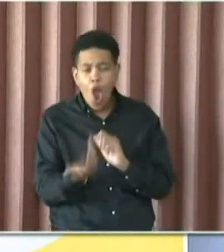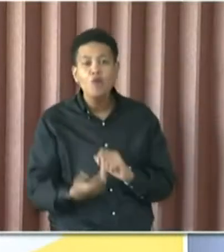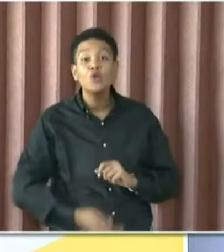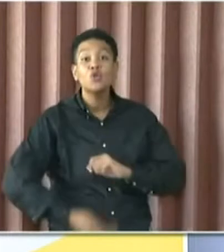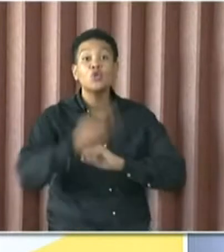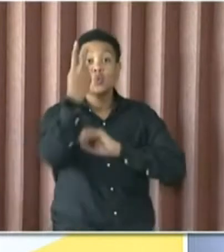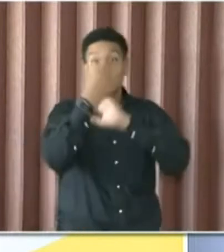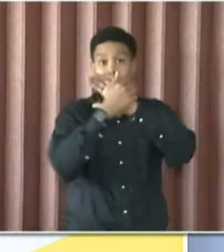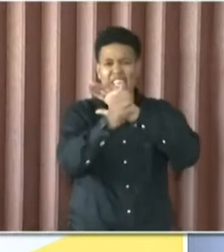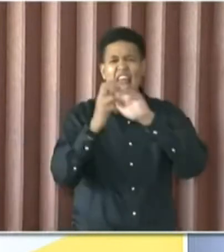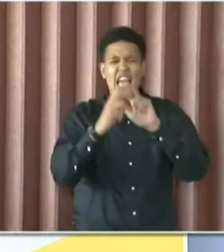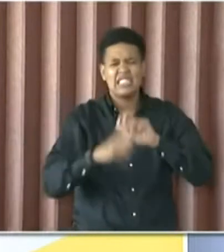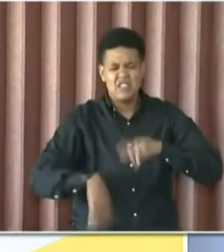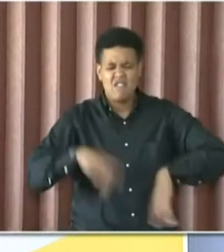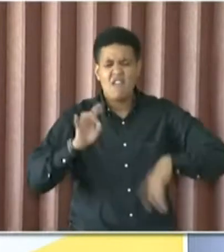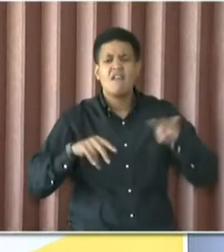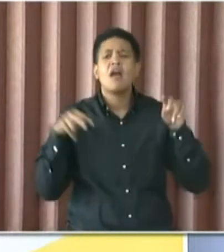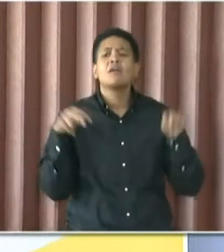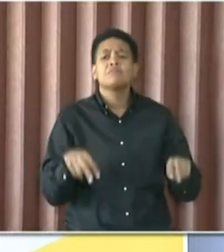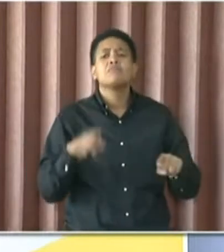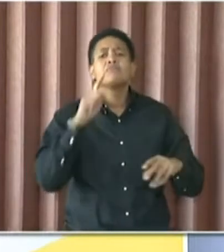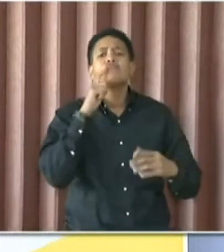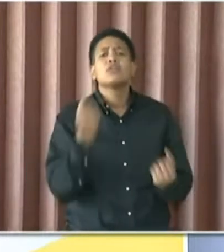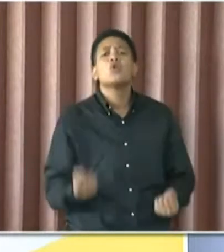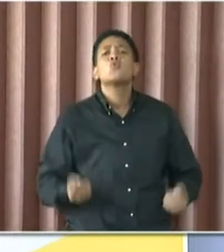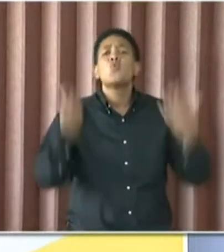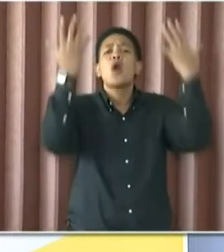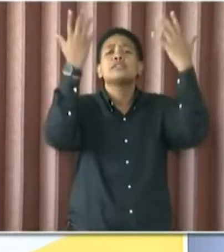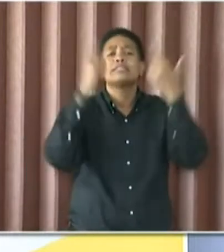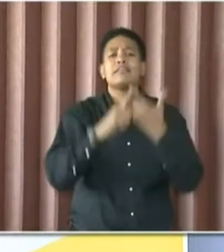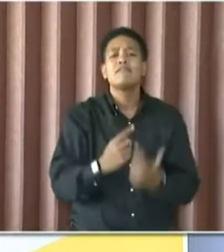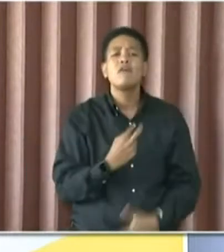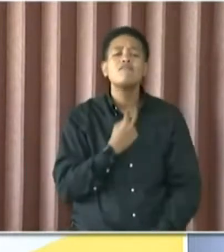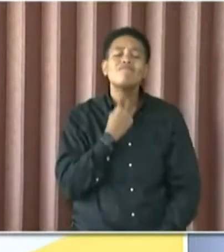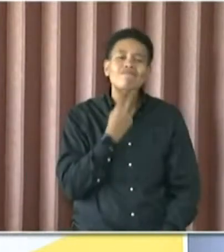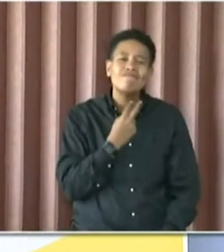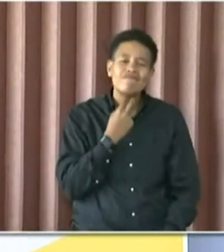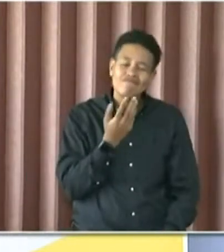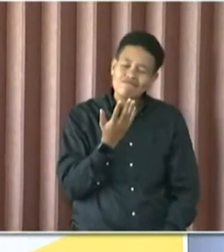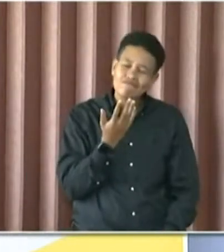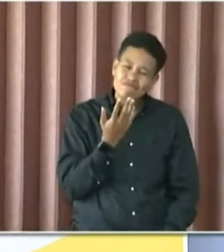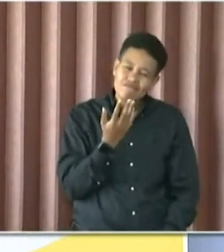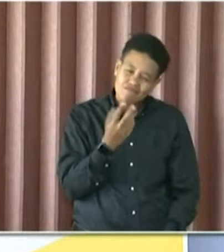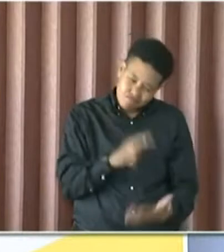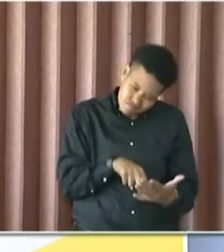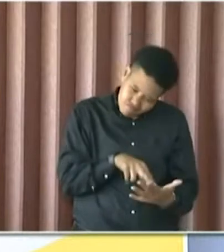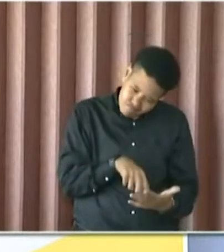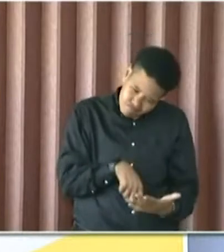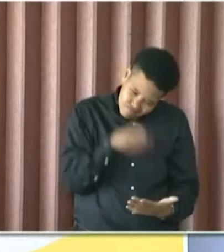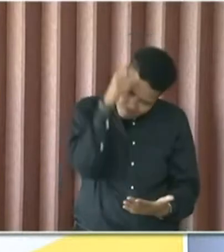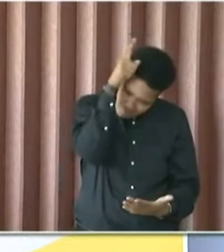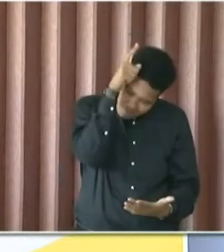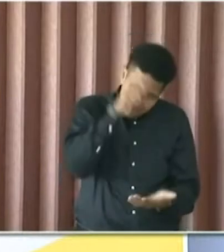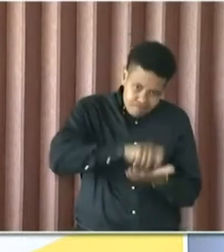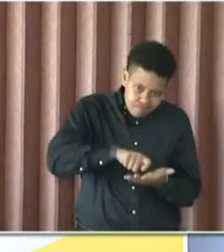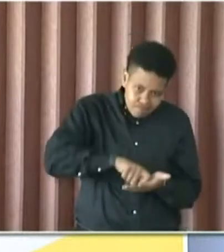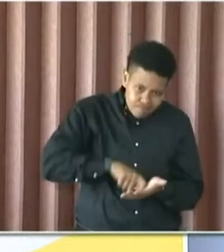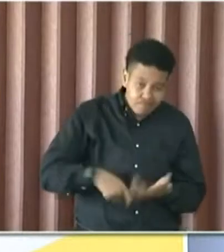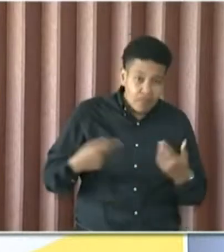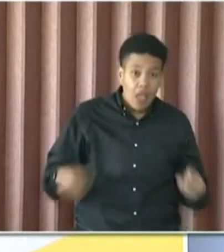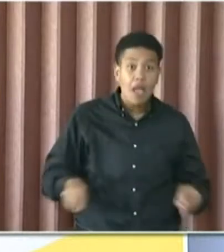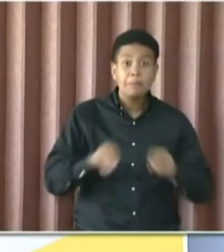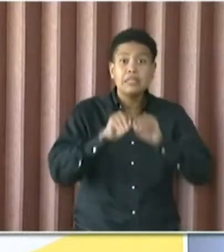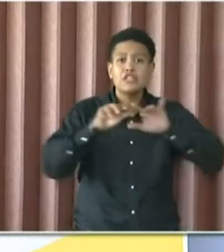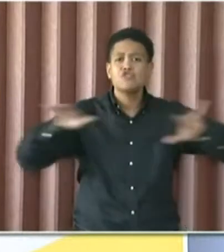test are quantitative and verbal reasoning. The distribution for the ability